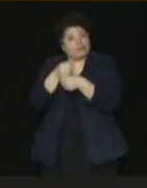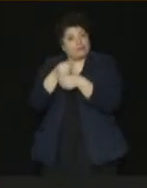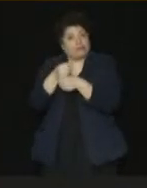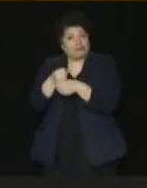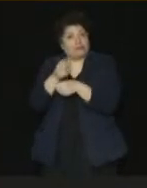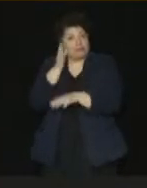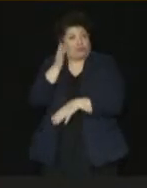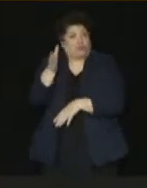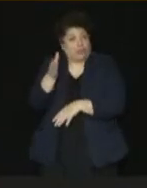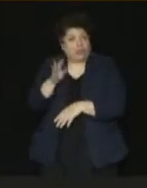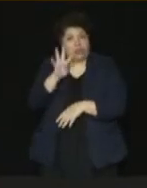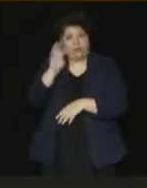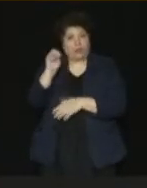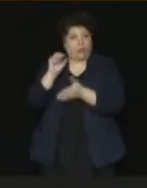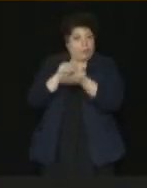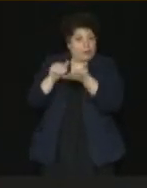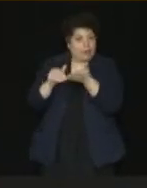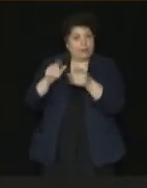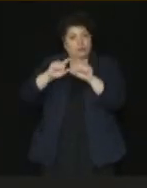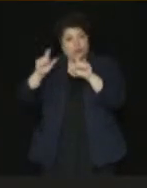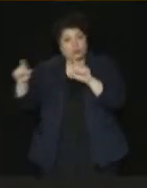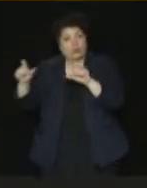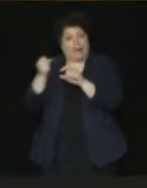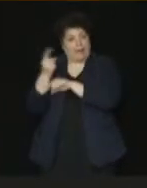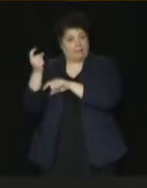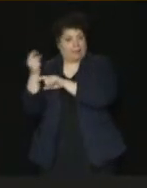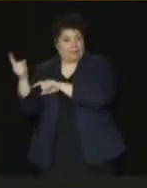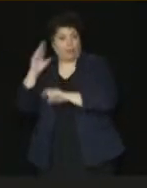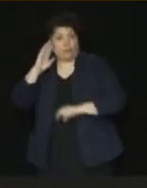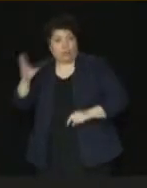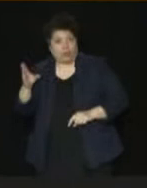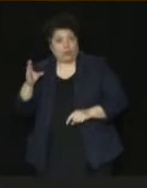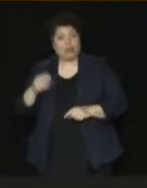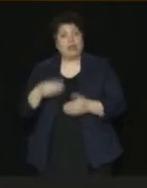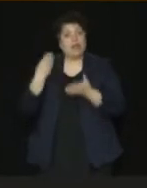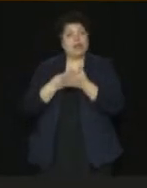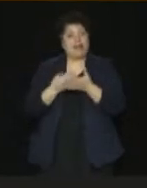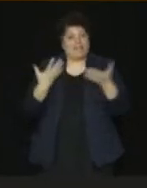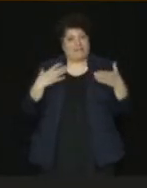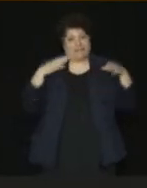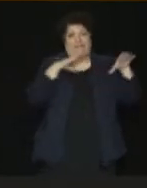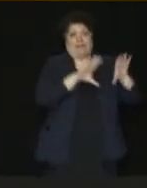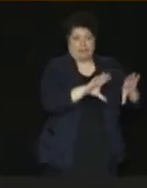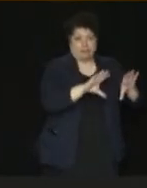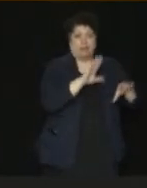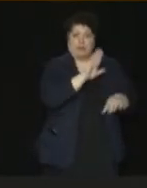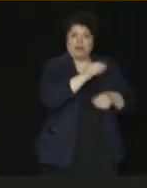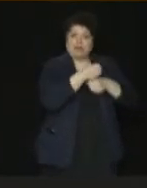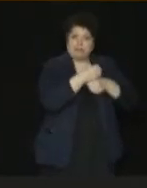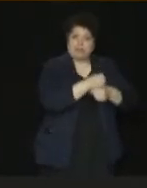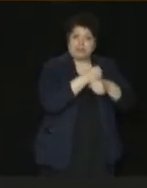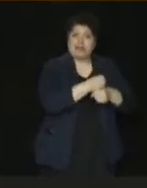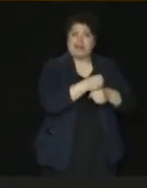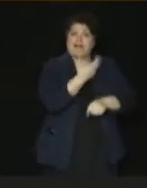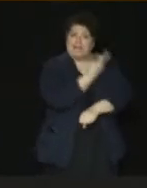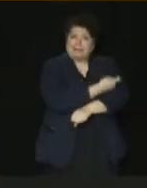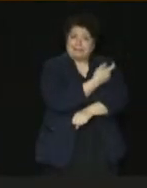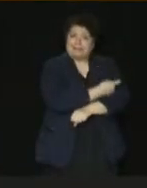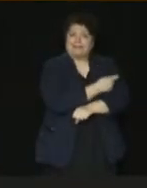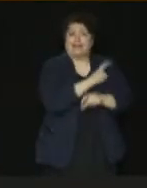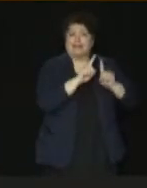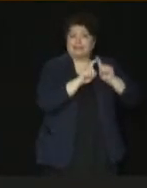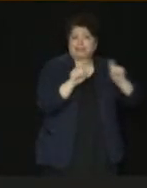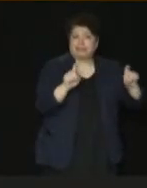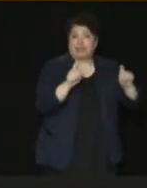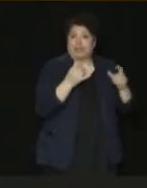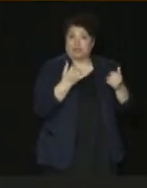40 million doses annually. We are investing in Canada's biomanufacturing sector for today and for the long